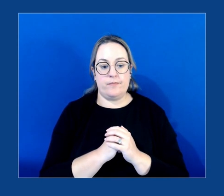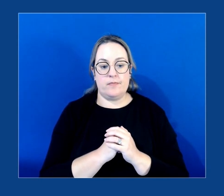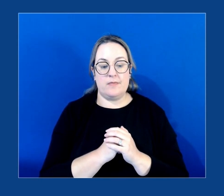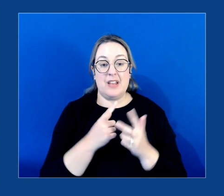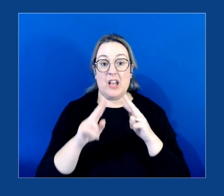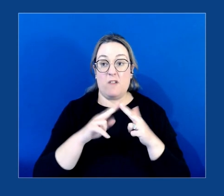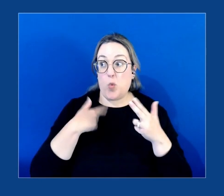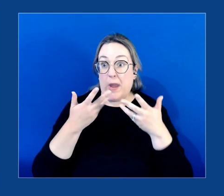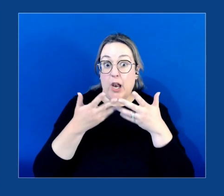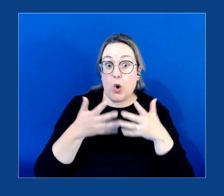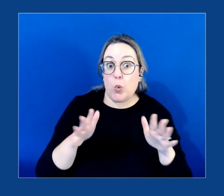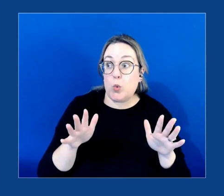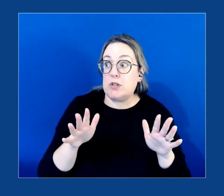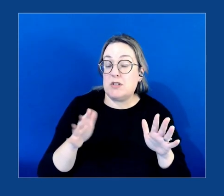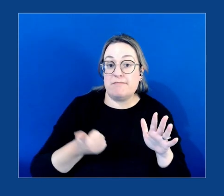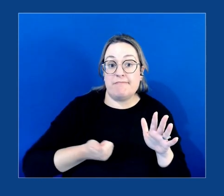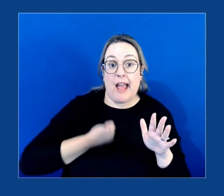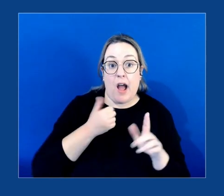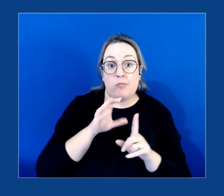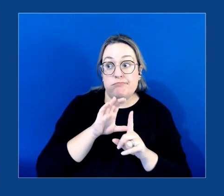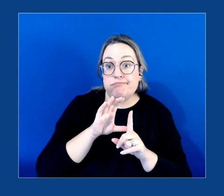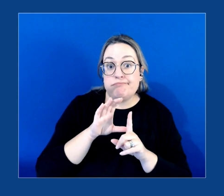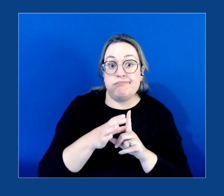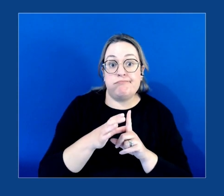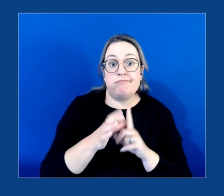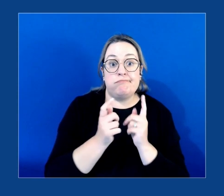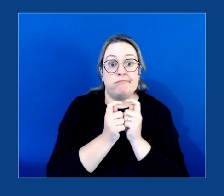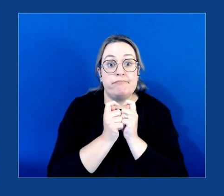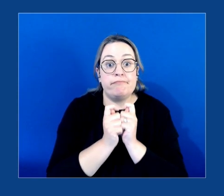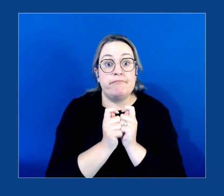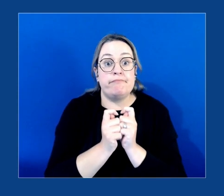yeah, what's the point? What's the point? We